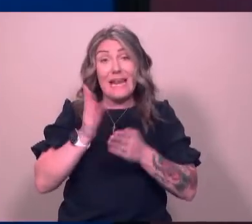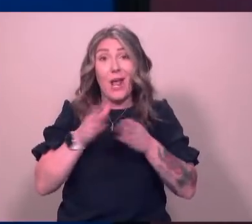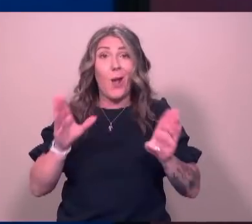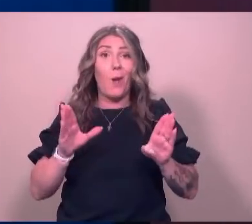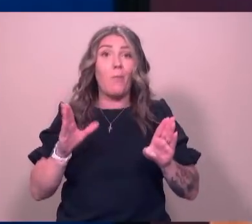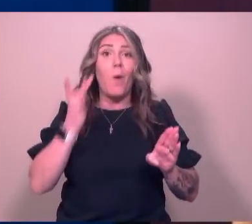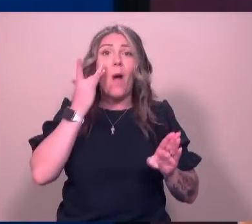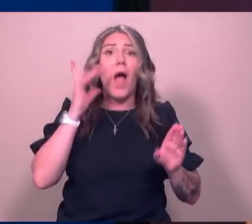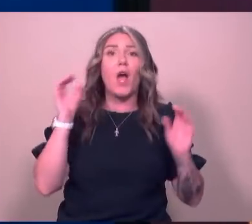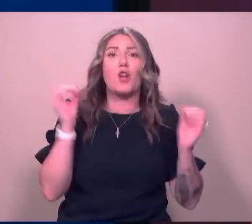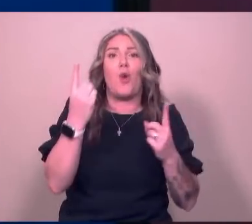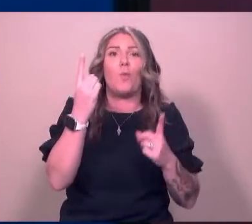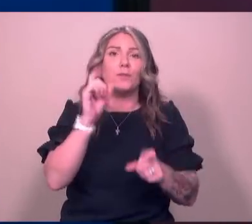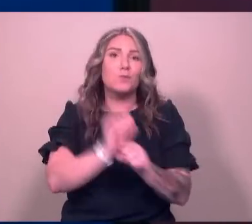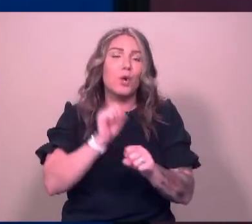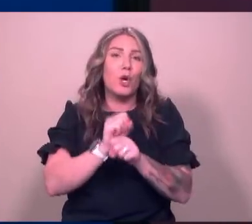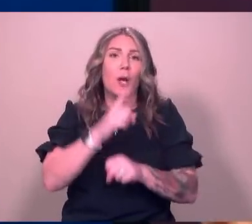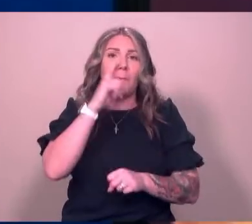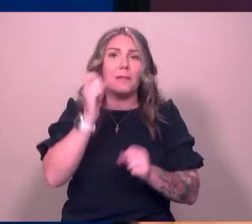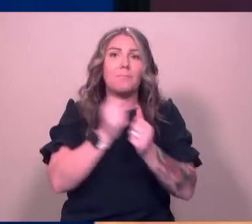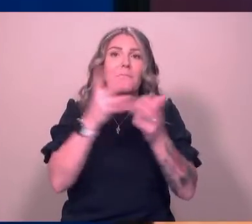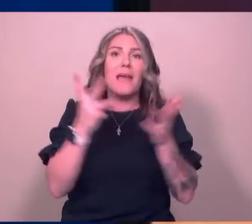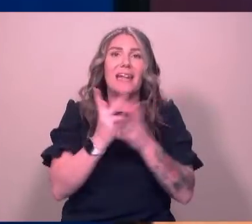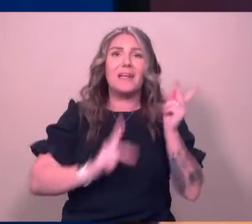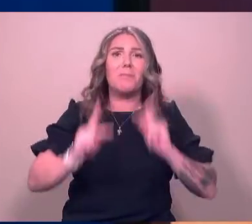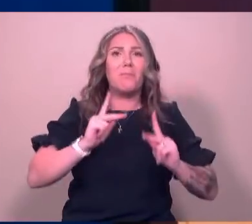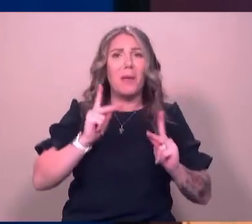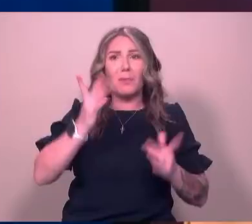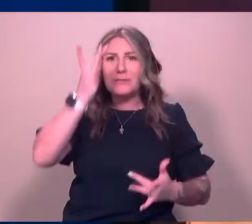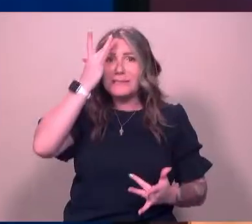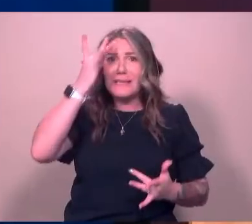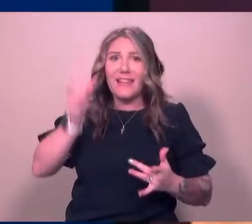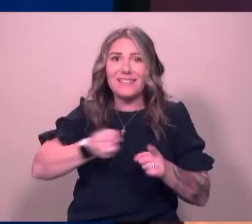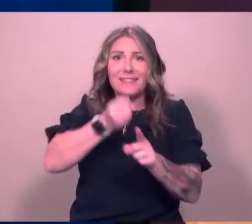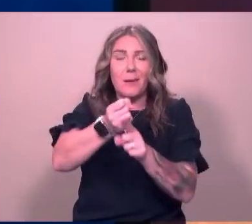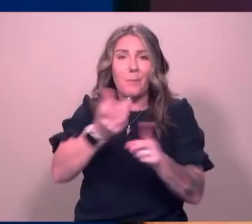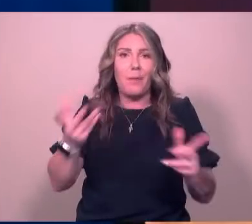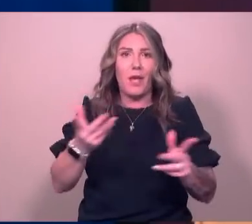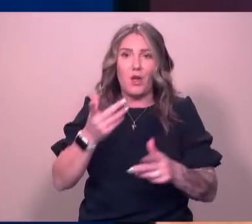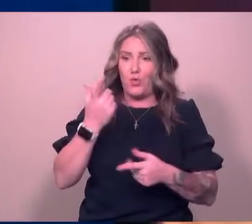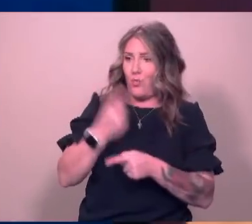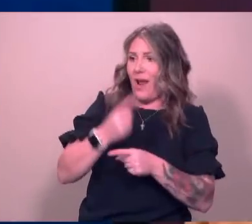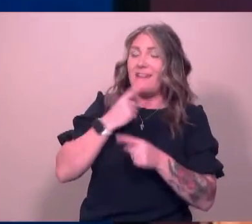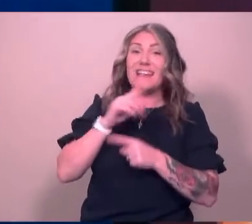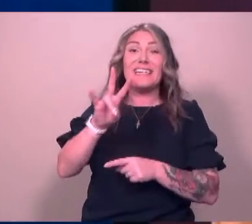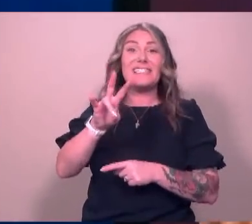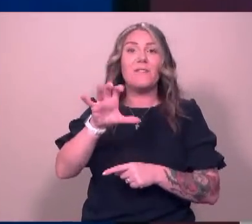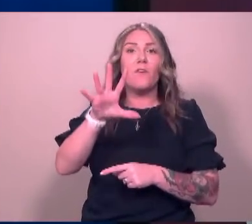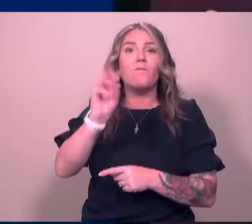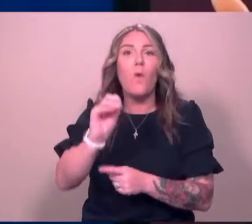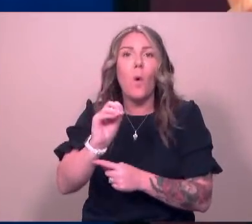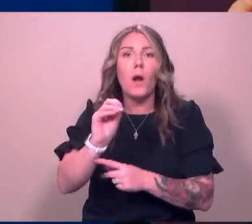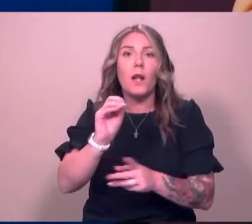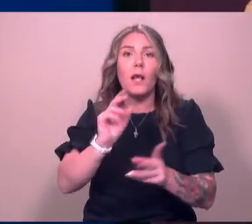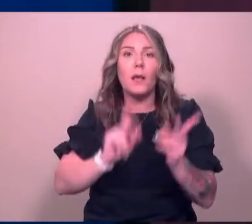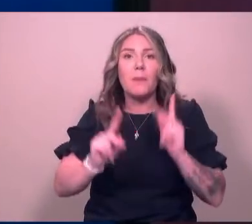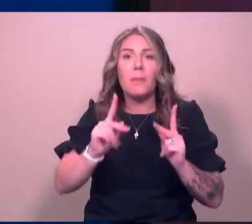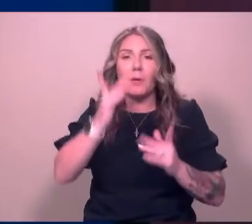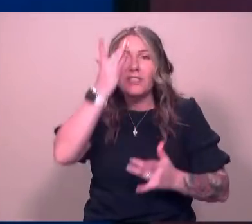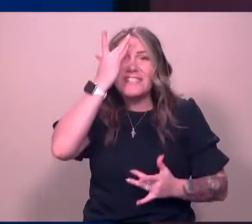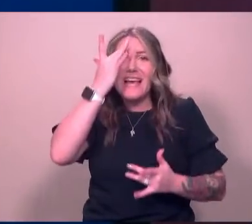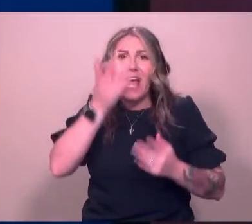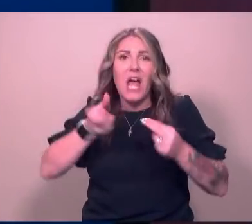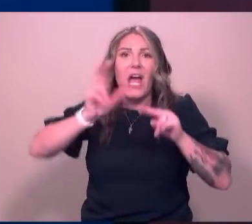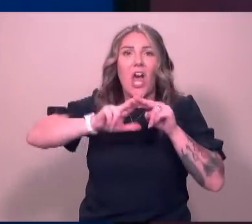be there to work it because so many people are going to be out sick. And that's the impact, right? If we have 740 people sick today, we went up by